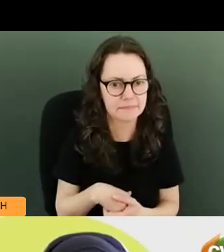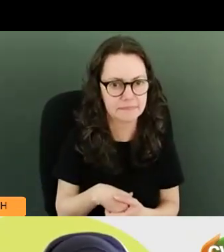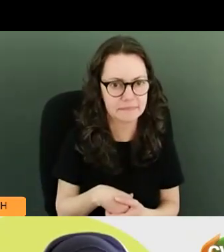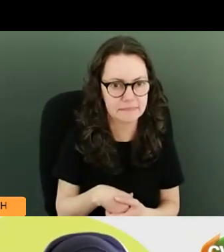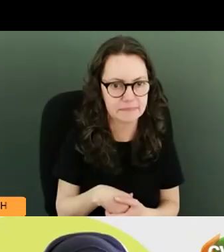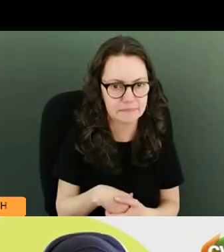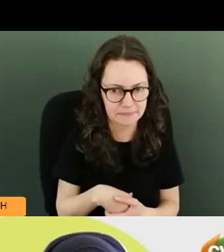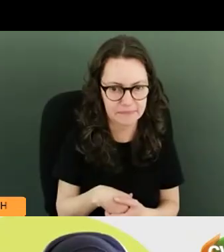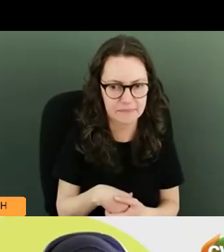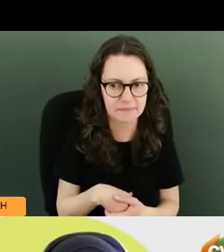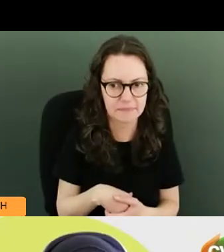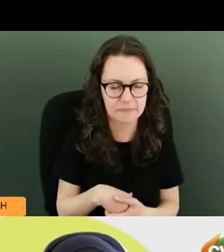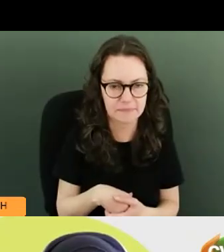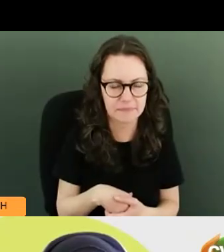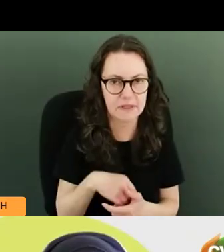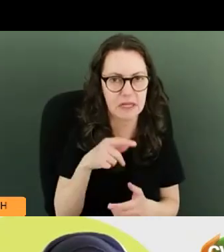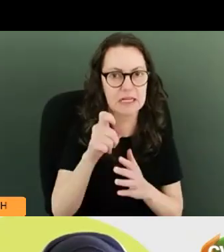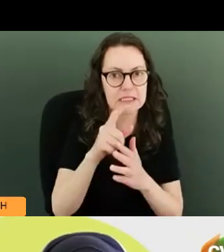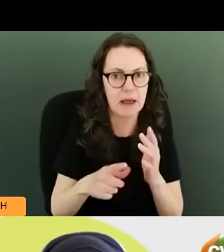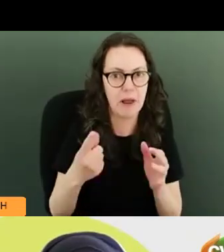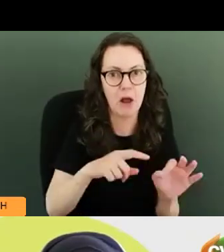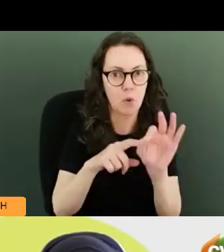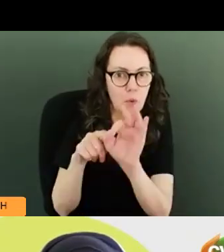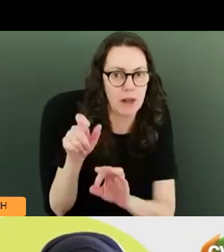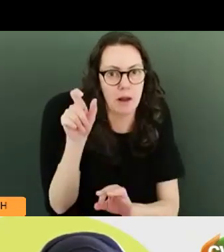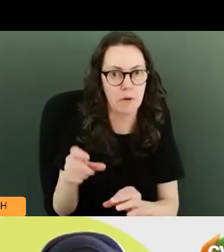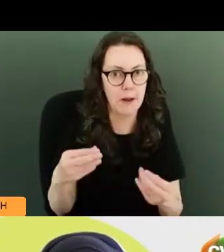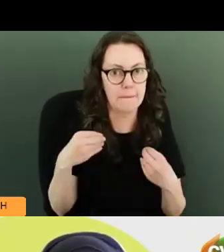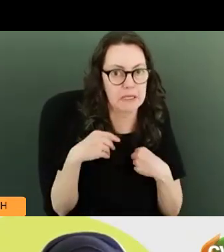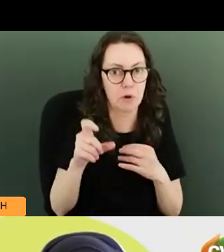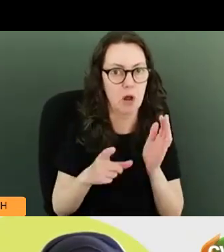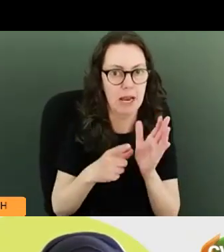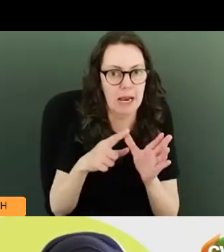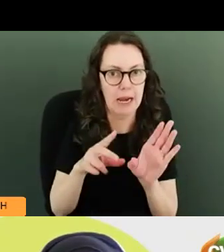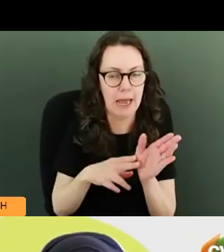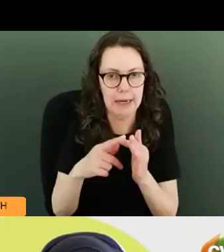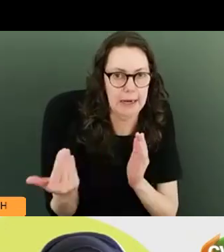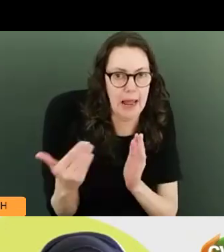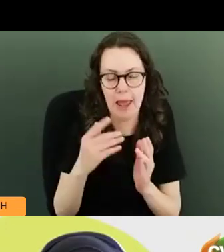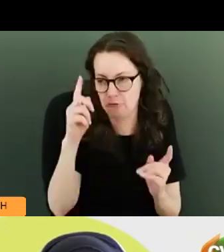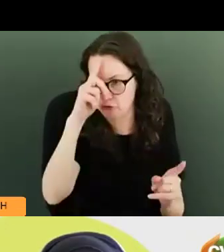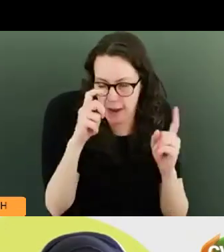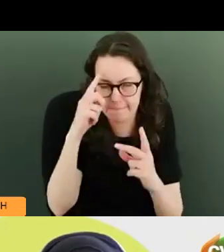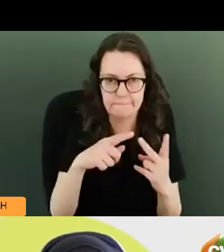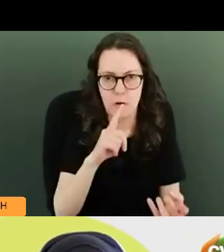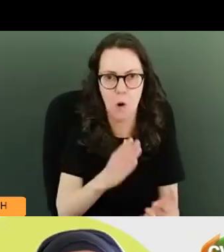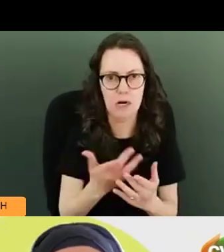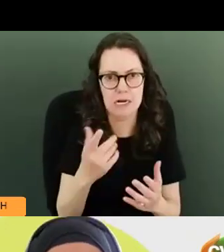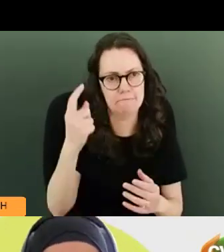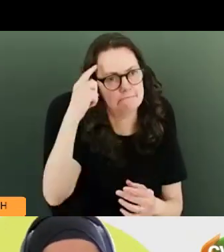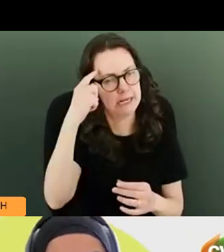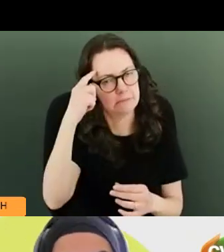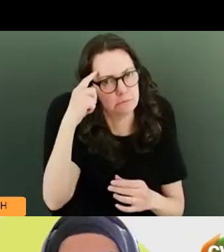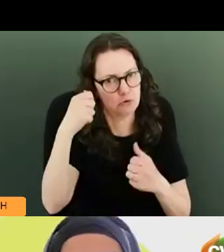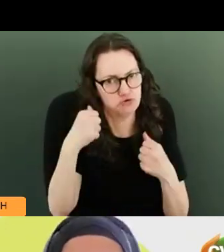Drawing on lived experience as a disabled and queer entrepreneur, Layne brings creativity, honesty, and practical strategy to